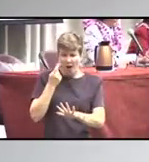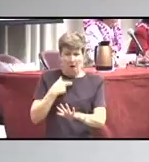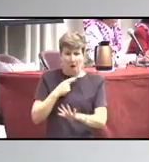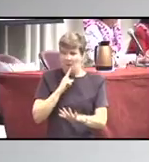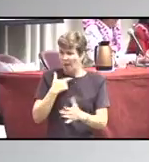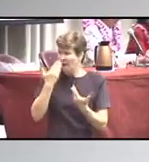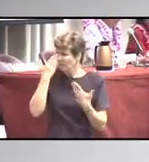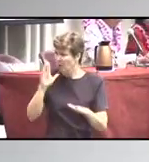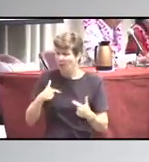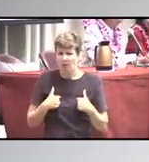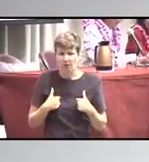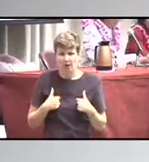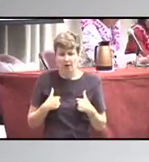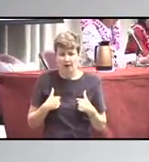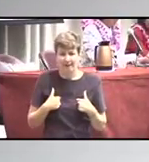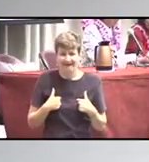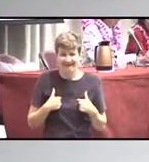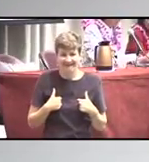don't know.